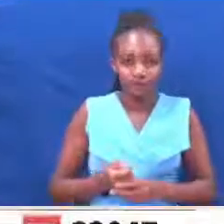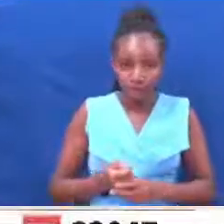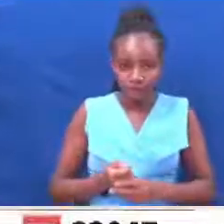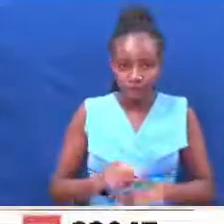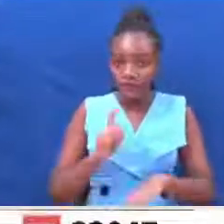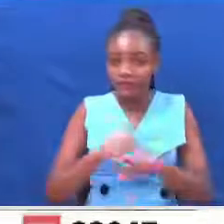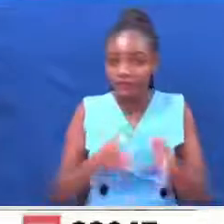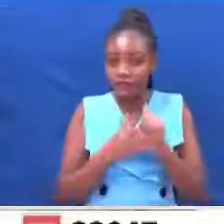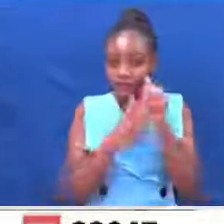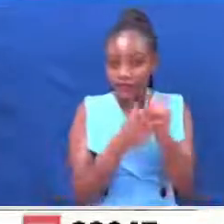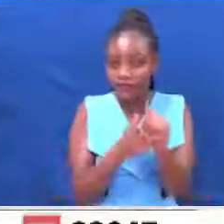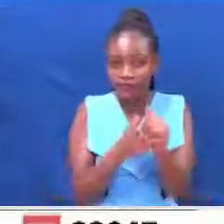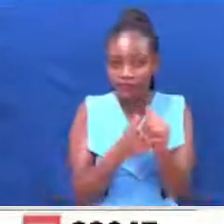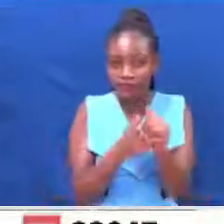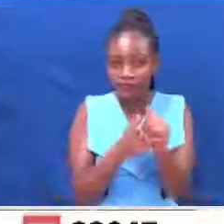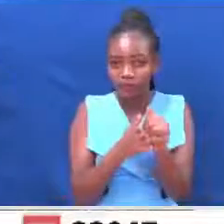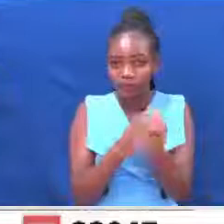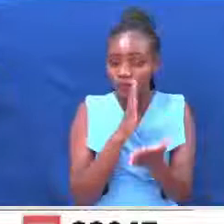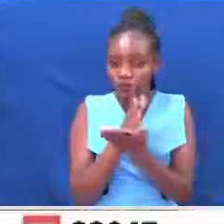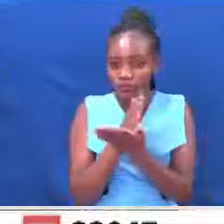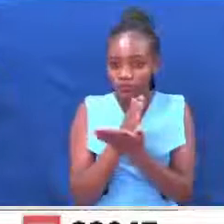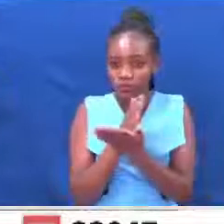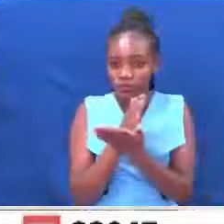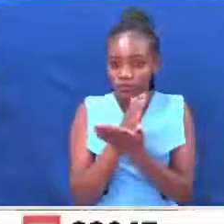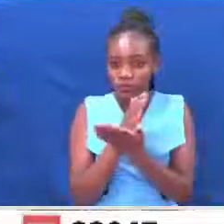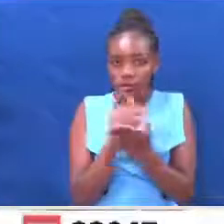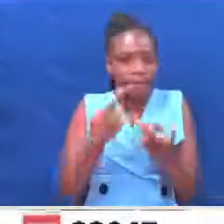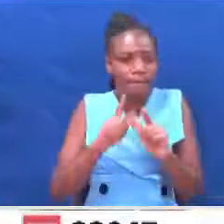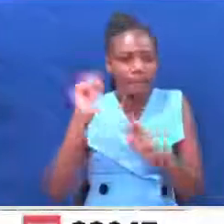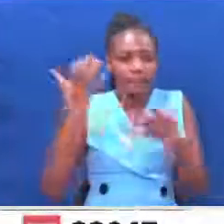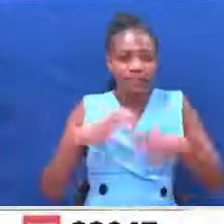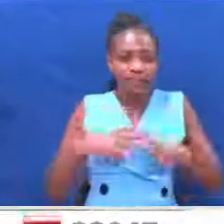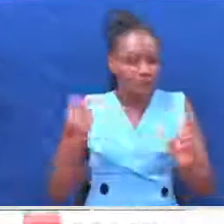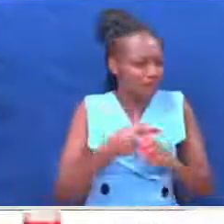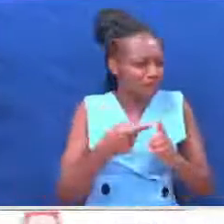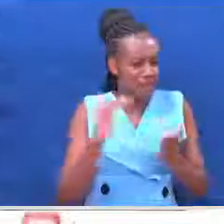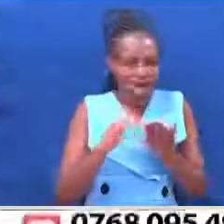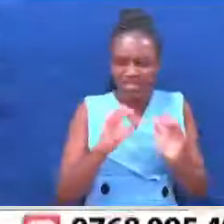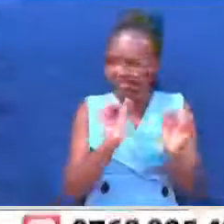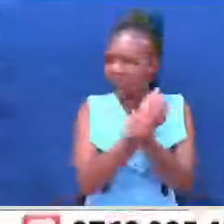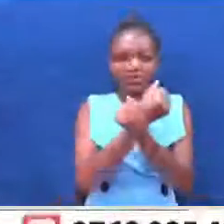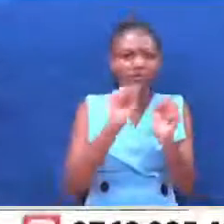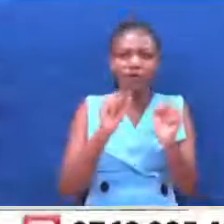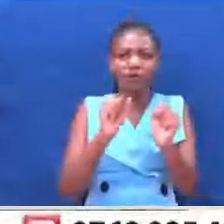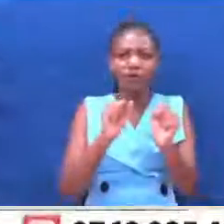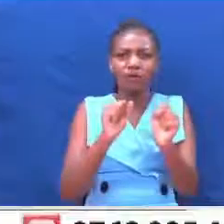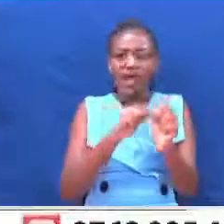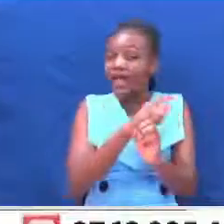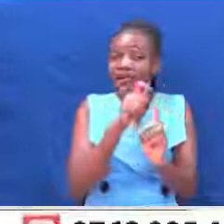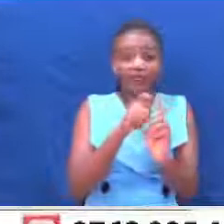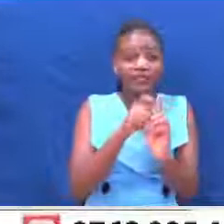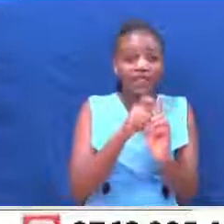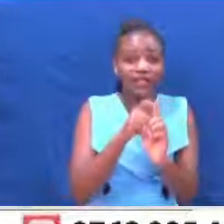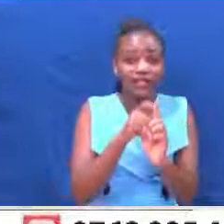Wapate uongozi, wakose uongozi, lakini wakenya wawezi pingana tena. Especially, ayo ndataja lewe,